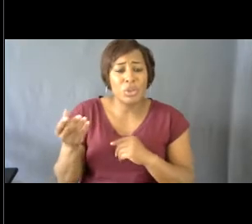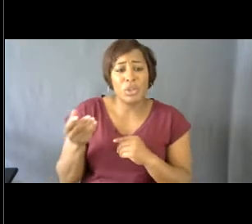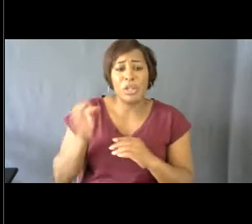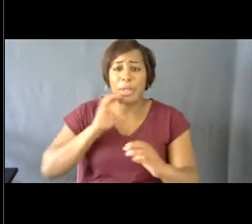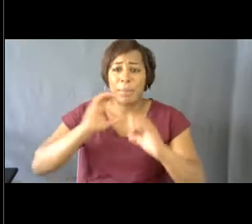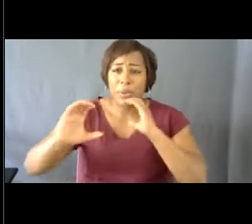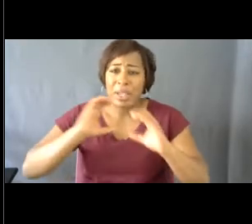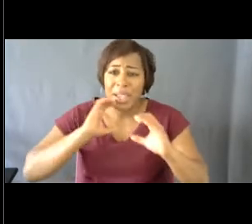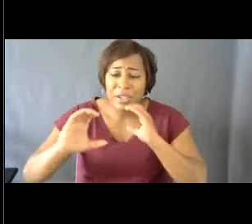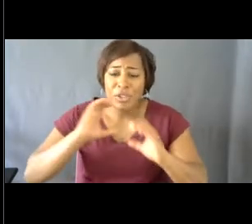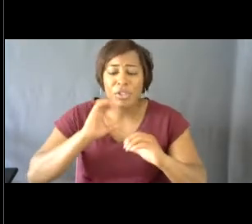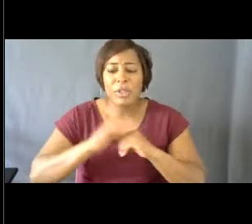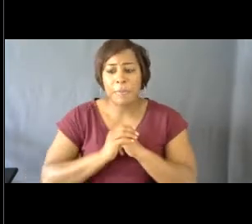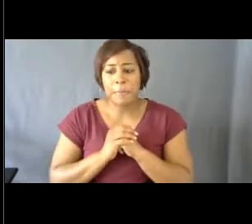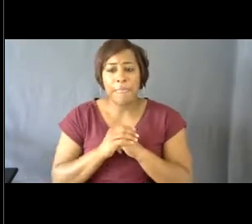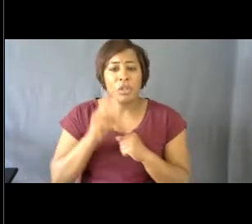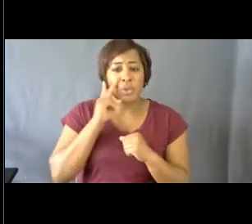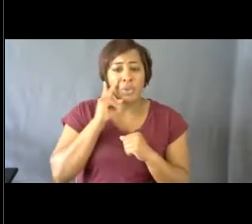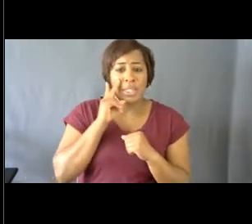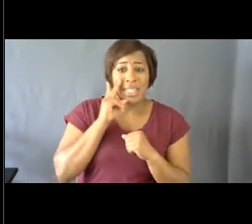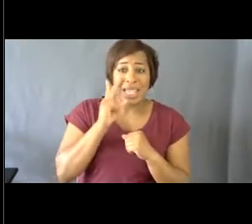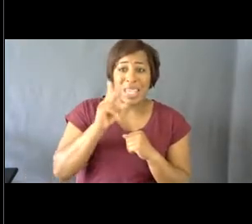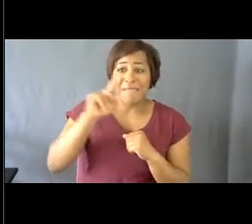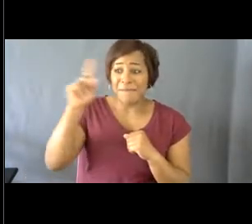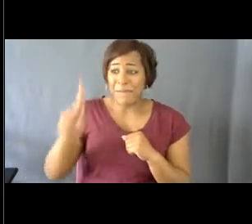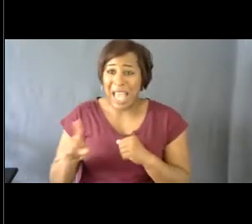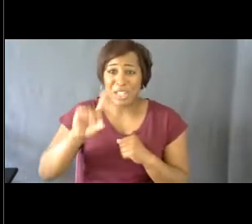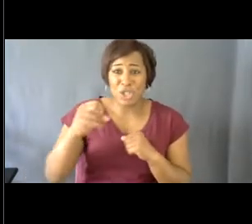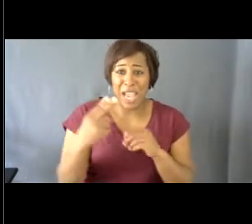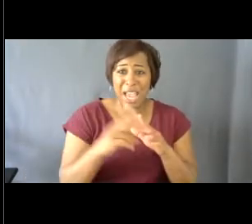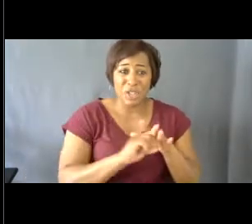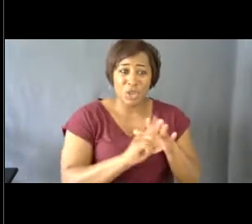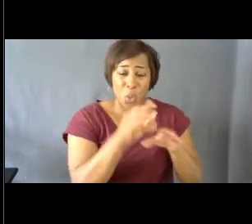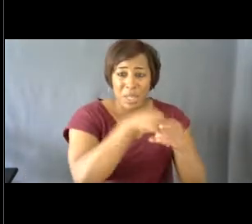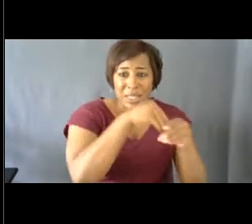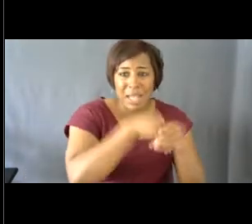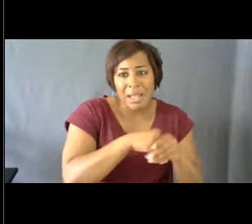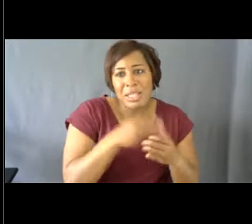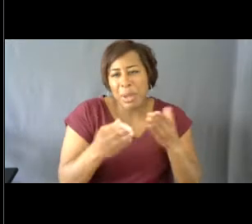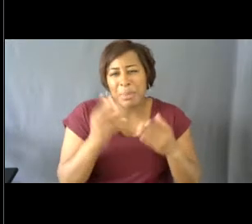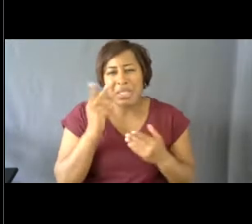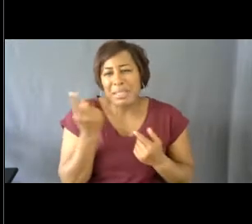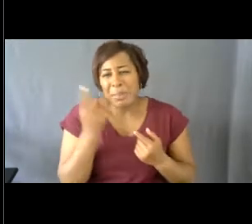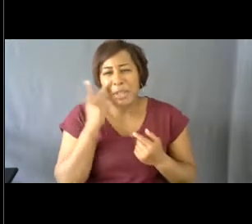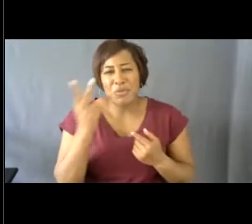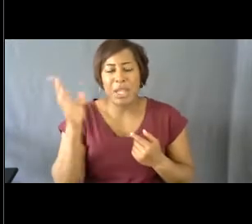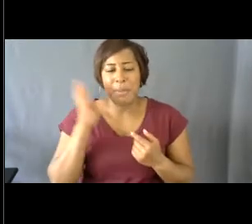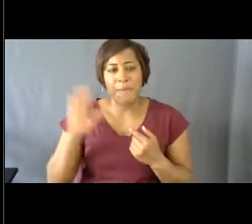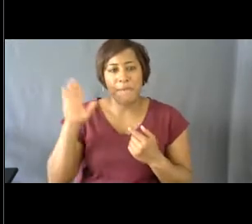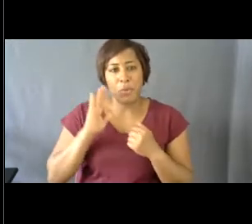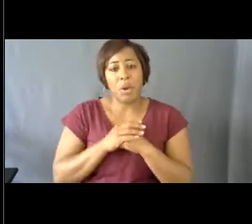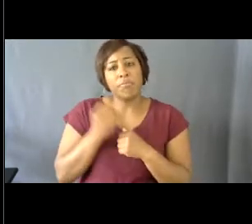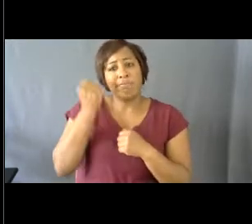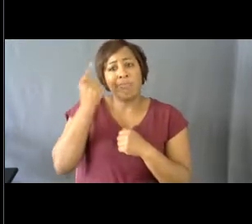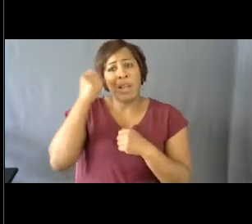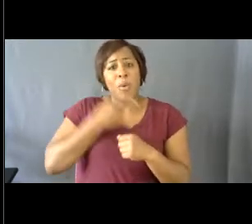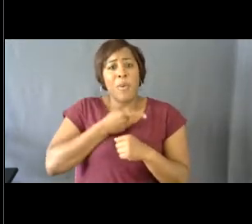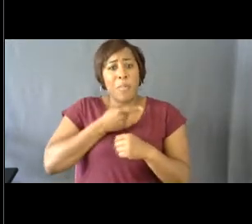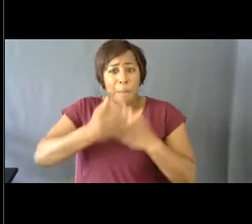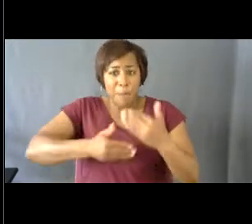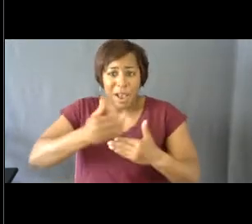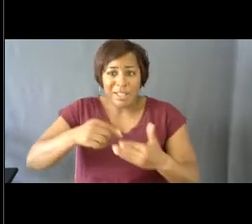communication. And the Sea of Flash Dash is something you've probably seen before, and it's something that we had to learn in the process. That was something